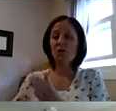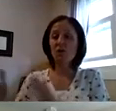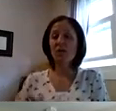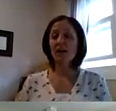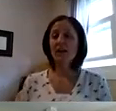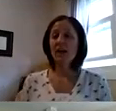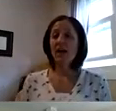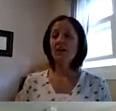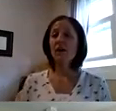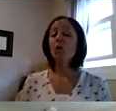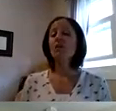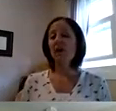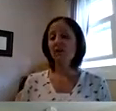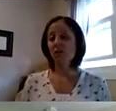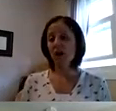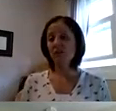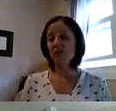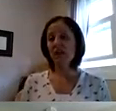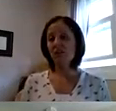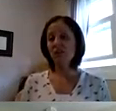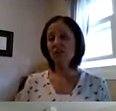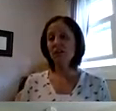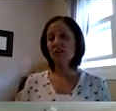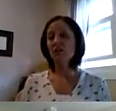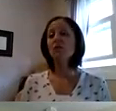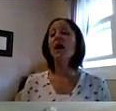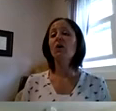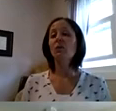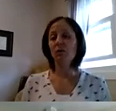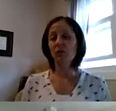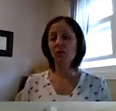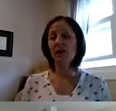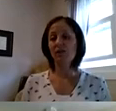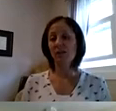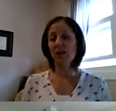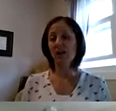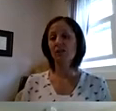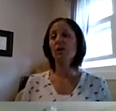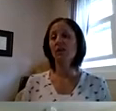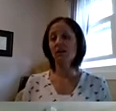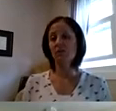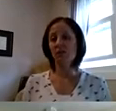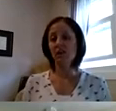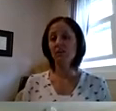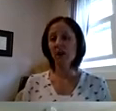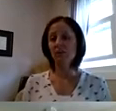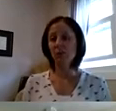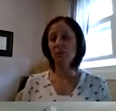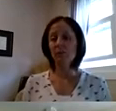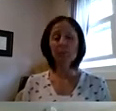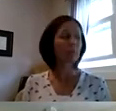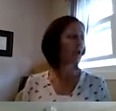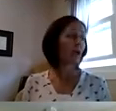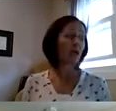an order that works best for us as an agency to help to provide the funding as quickly and efficiently as